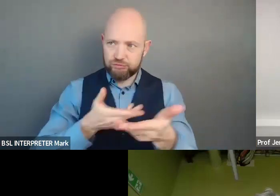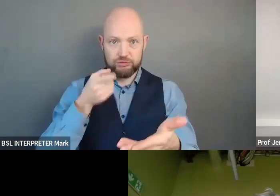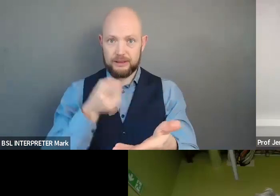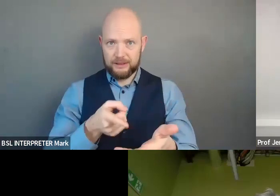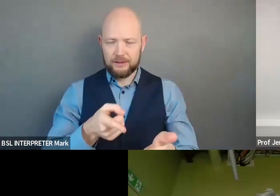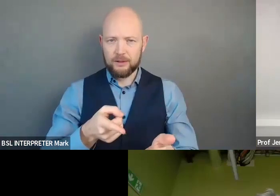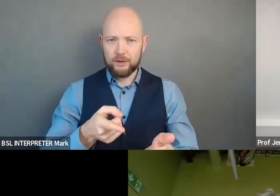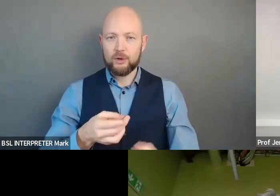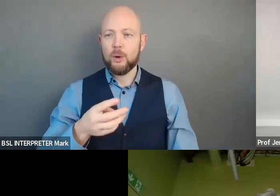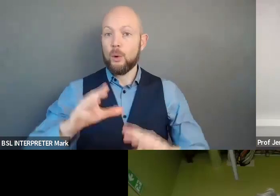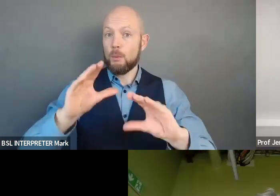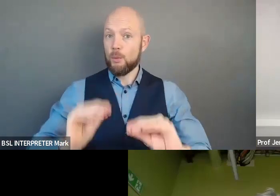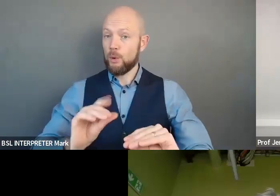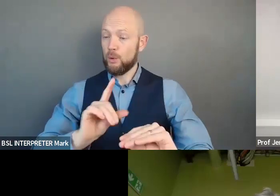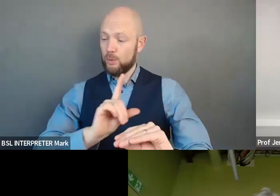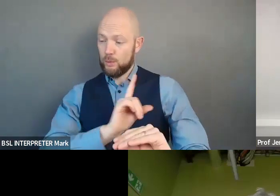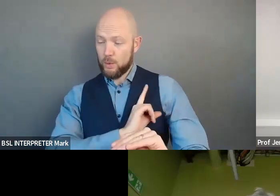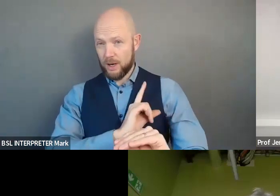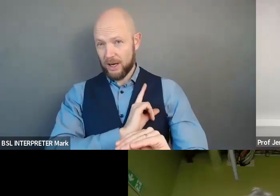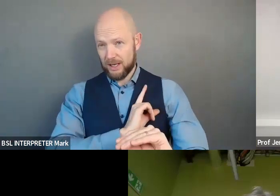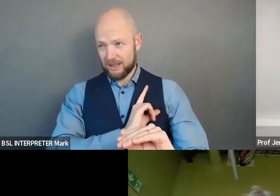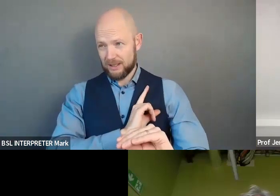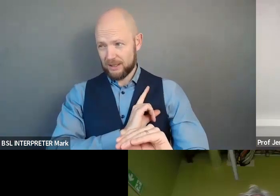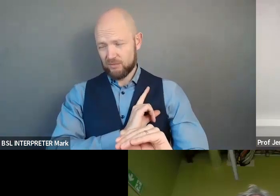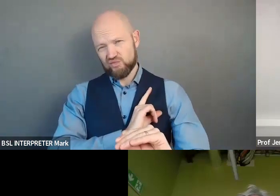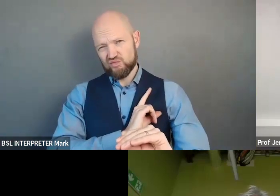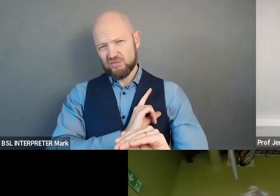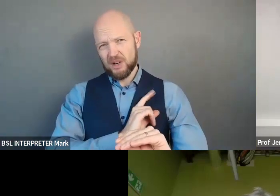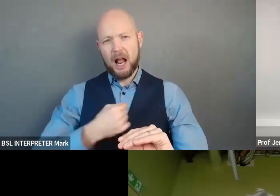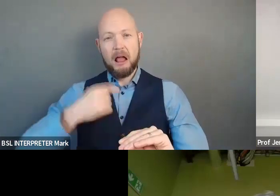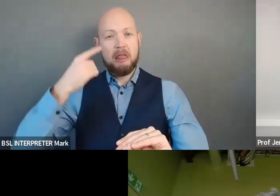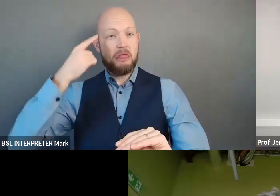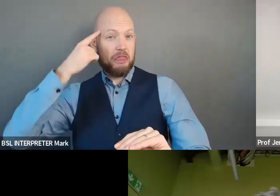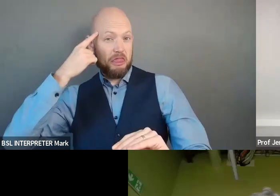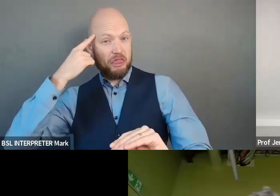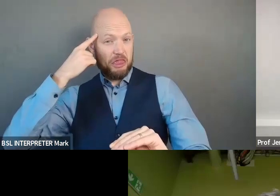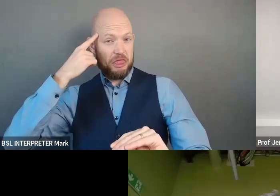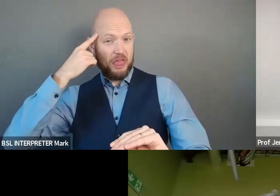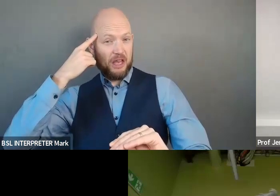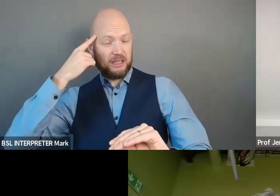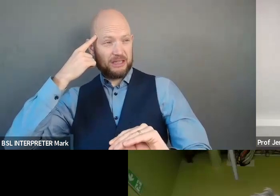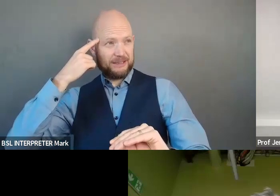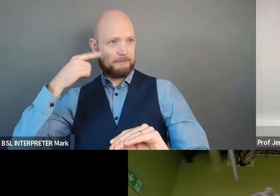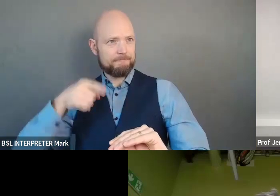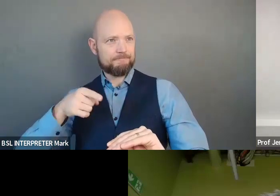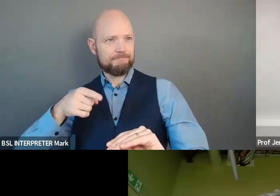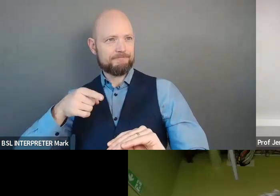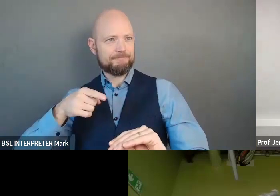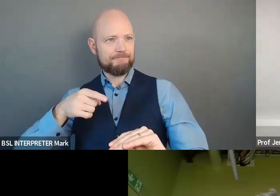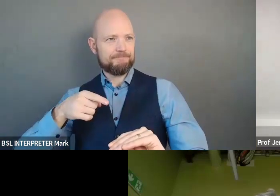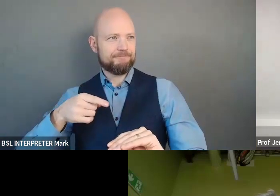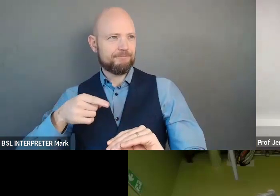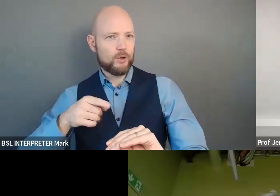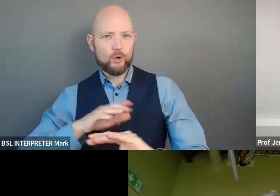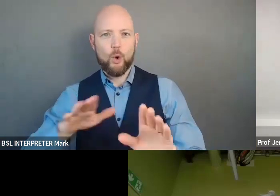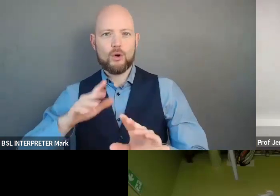was motivated. I don't think there was a lot of prejudice about where the answer was on some of these things. I think there was